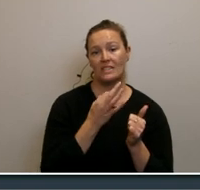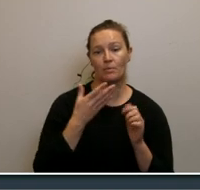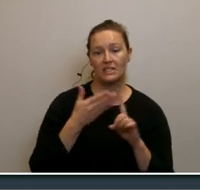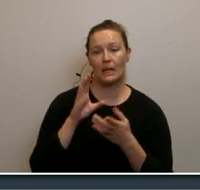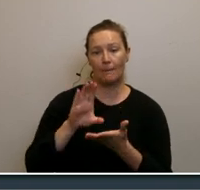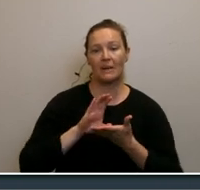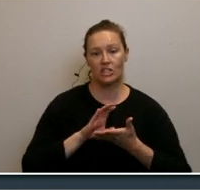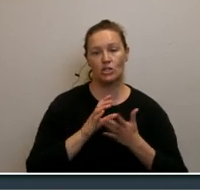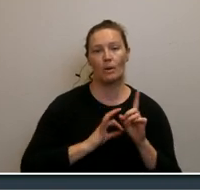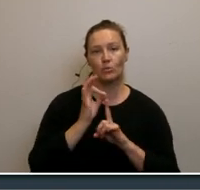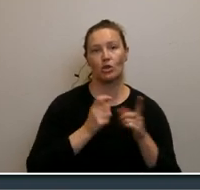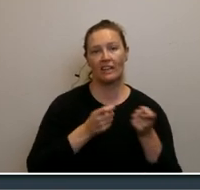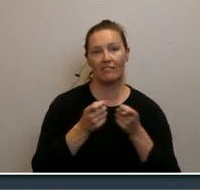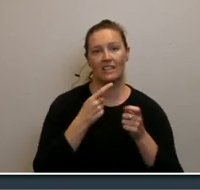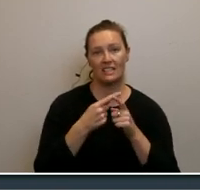budget for improved governance and